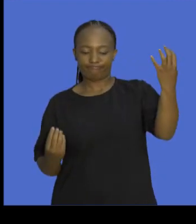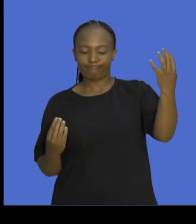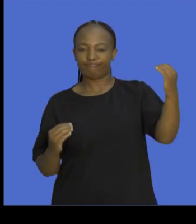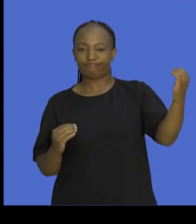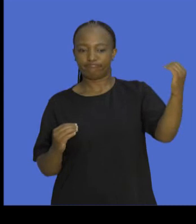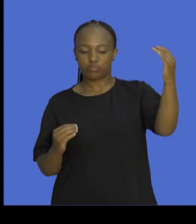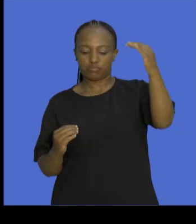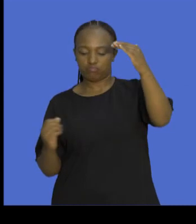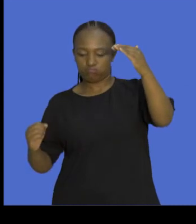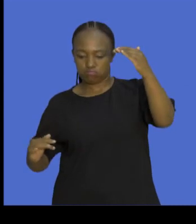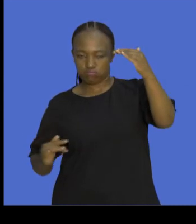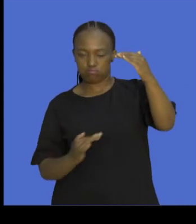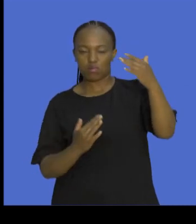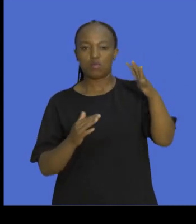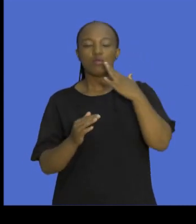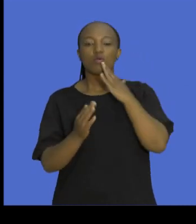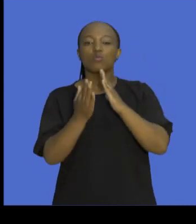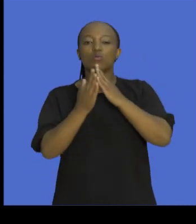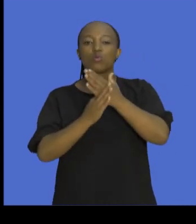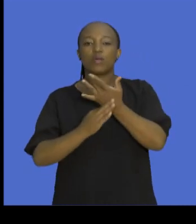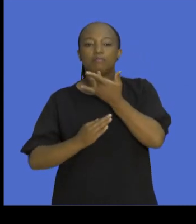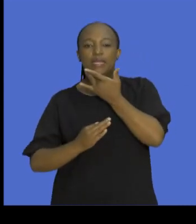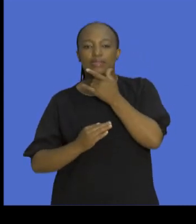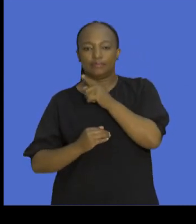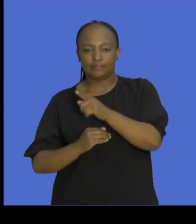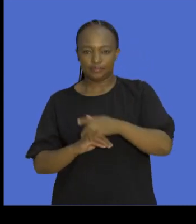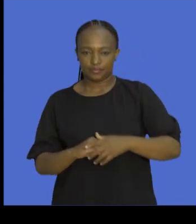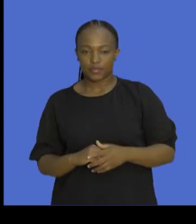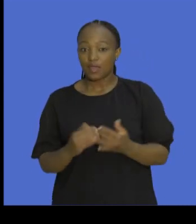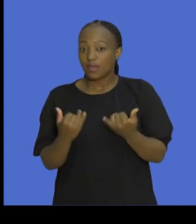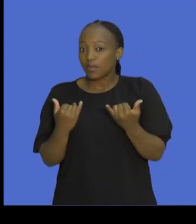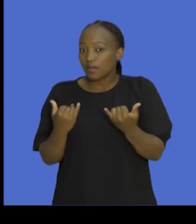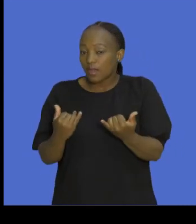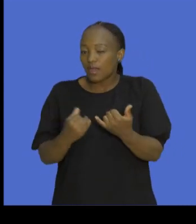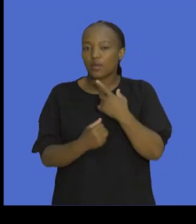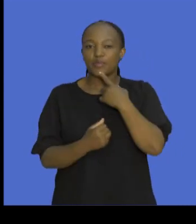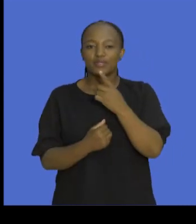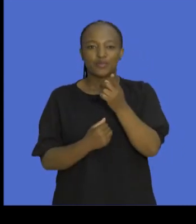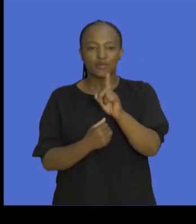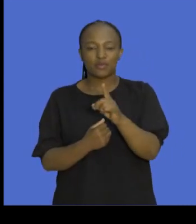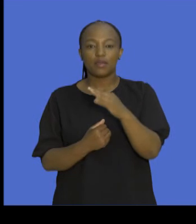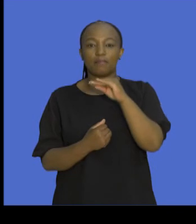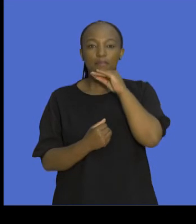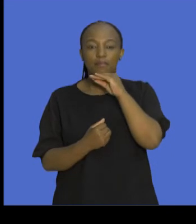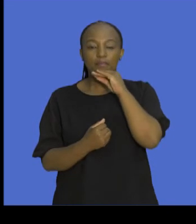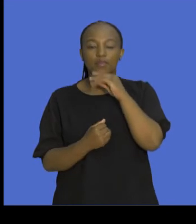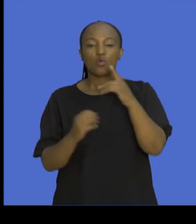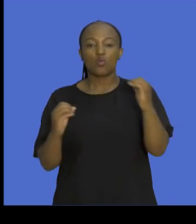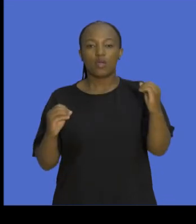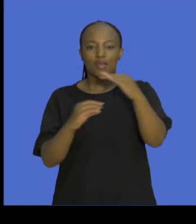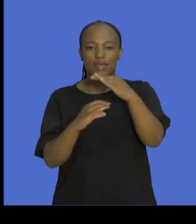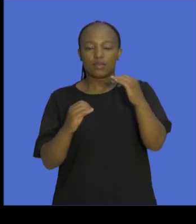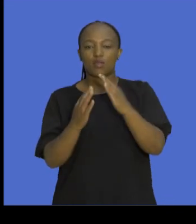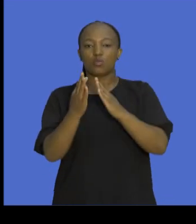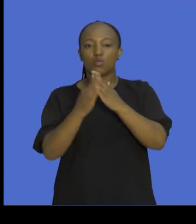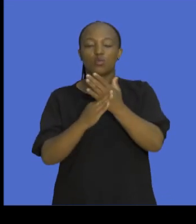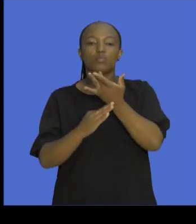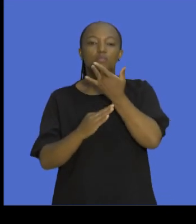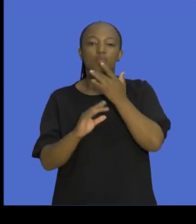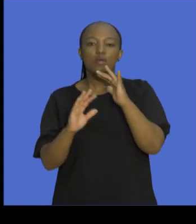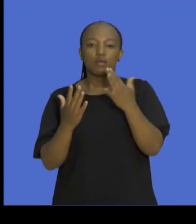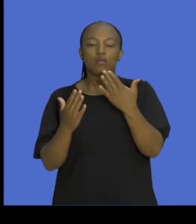of those versus the main current that goes through the battery. So in short, we are saying that the main current through the